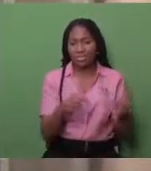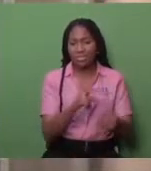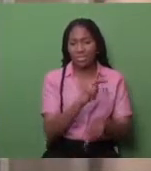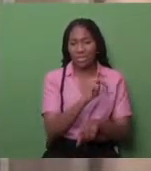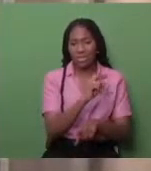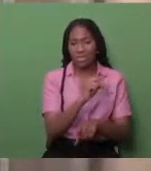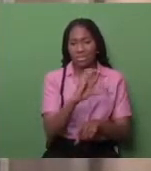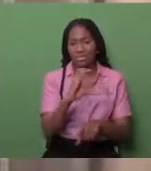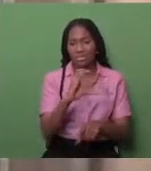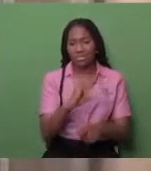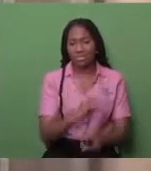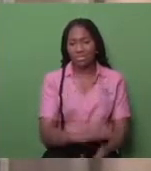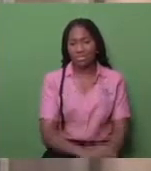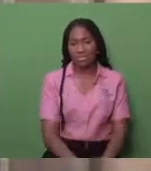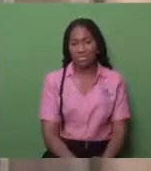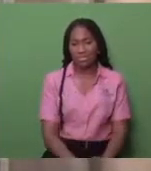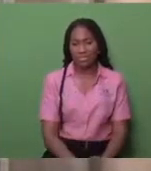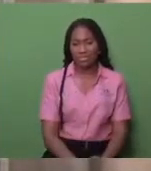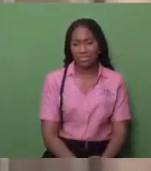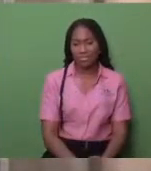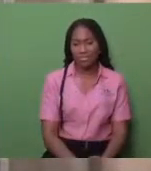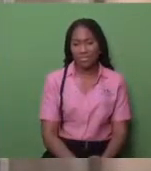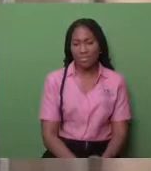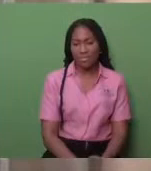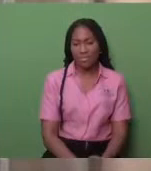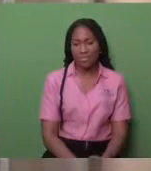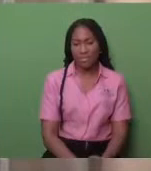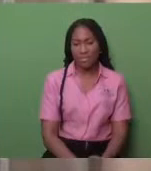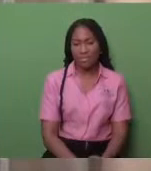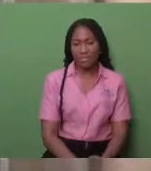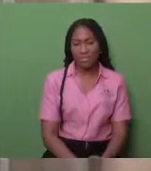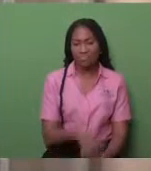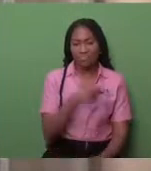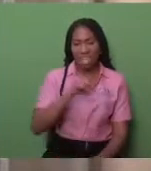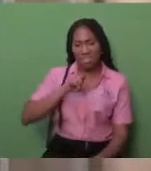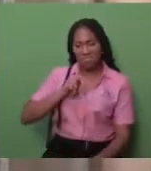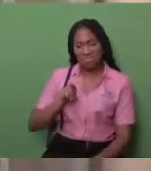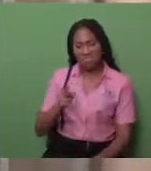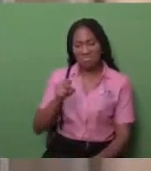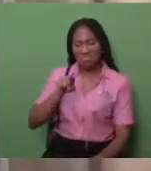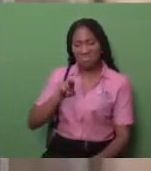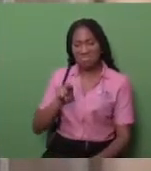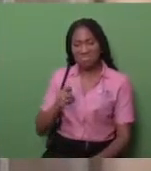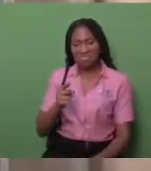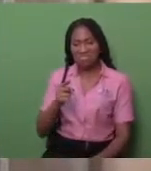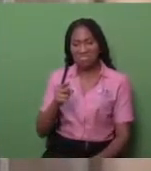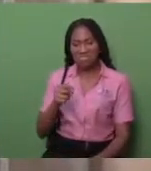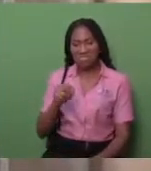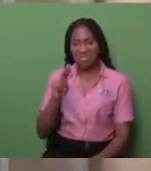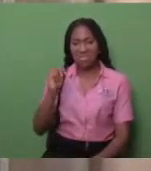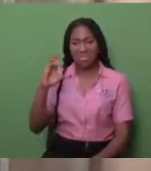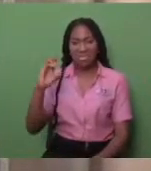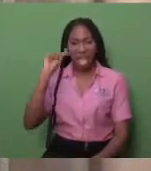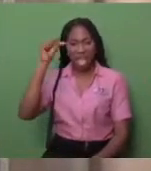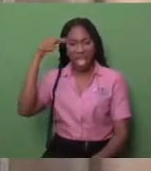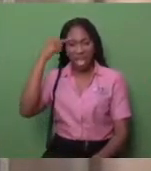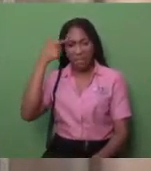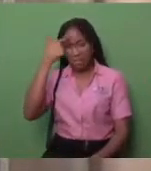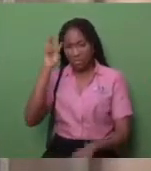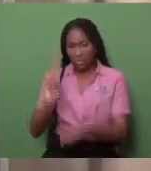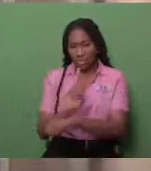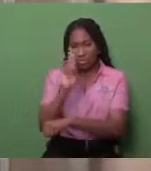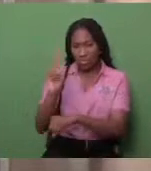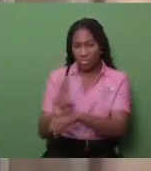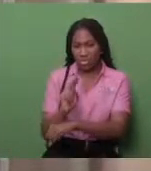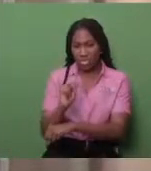termed it Malcolm Jones 2.0. They criticize the partnership government for using NGC dividends to develop